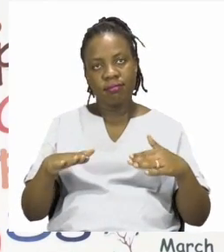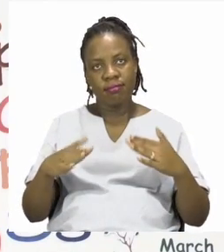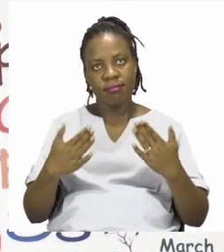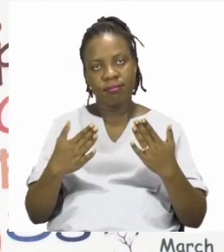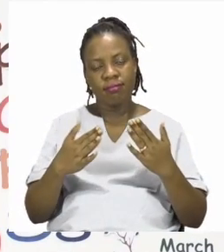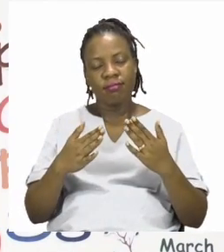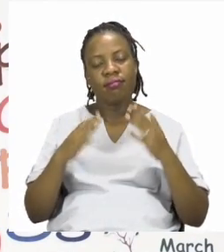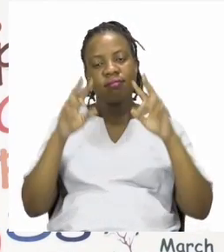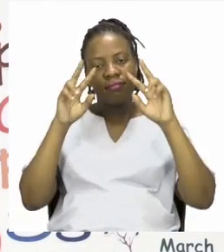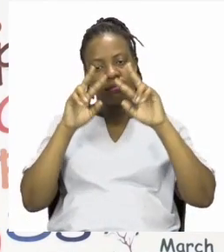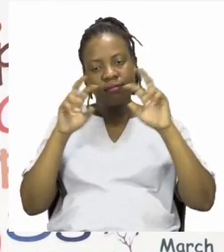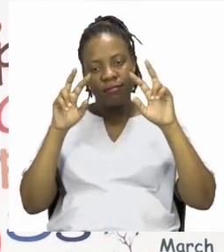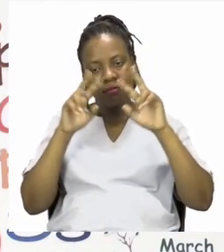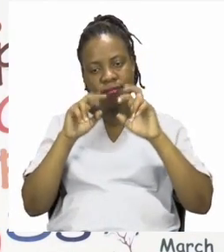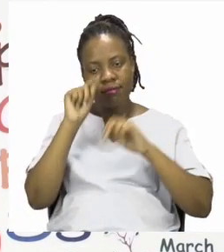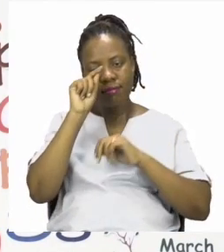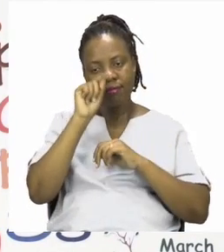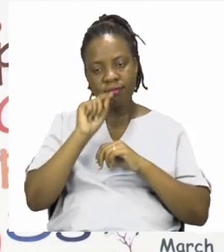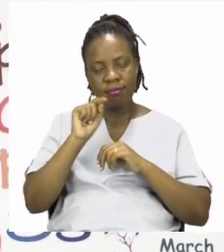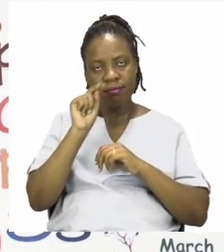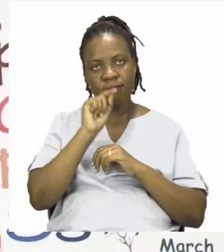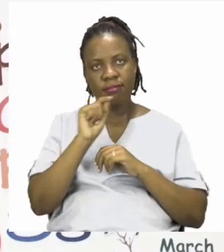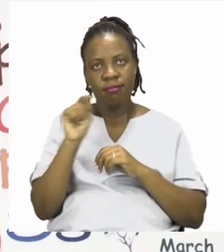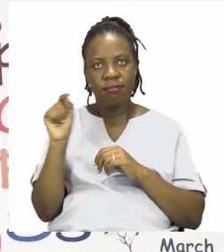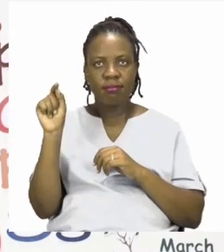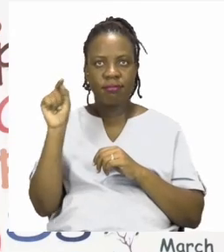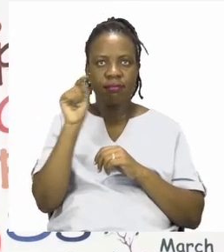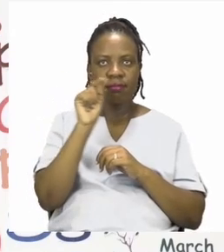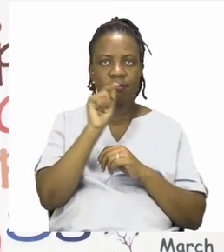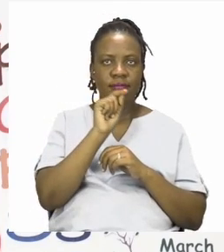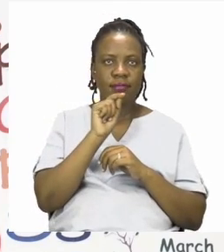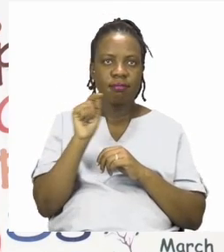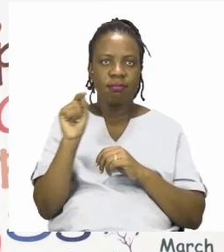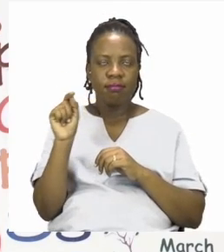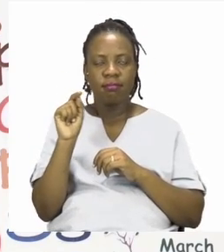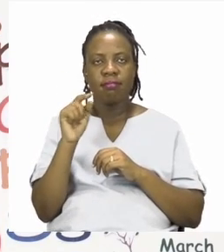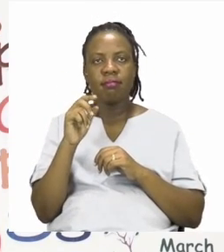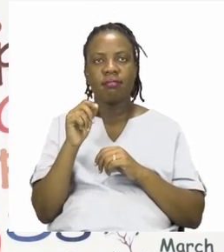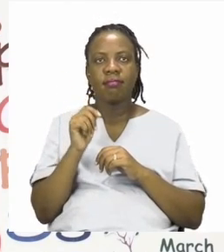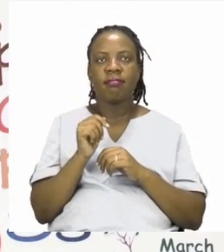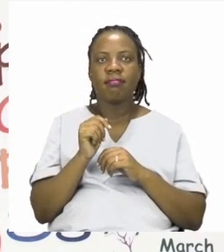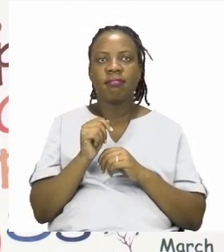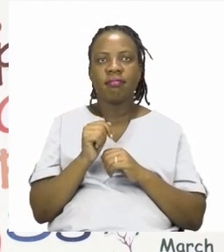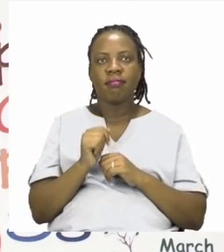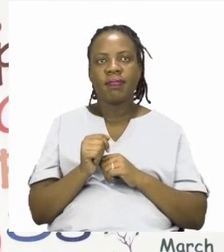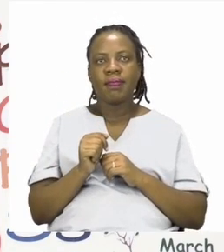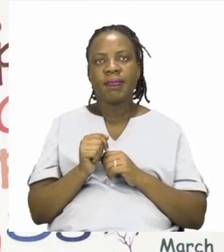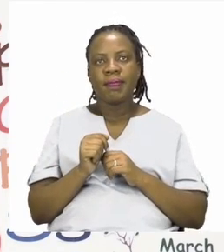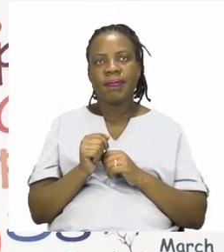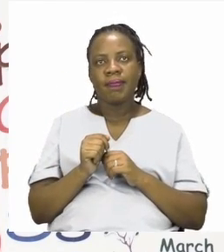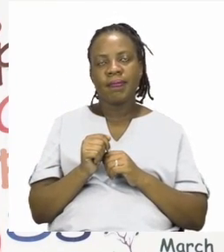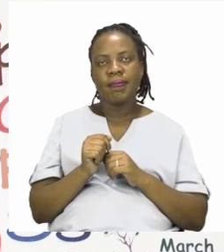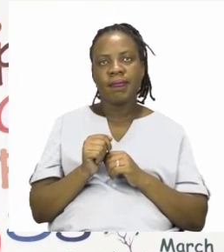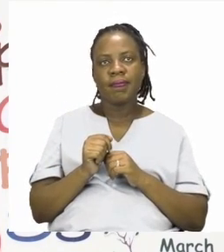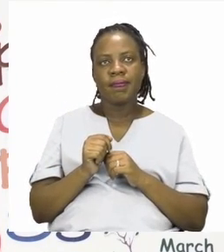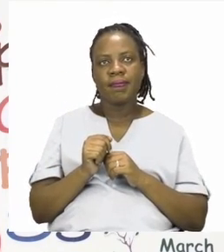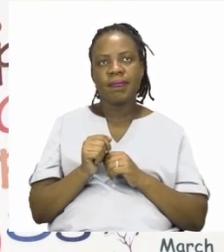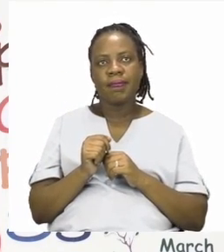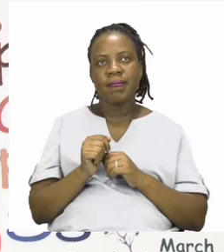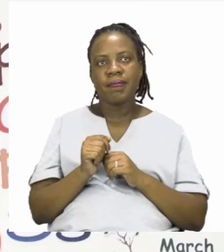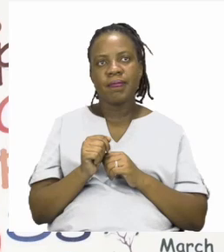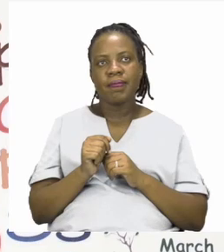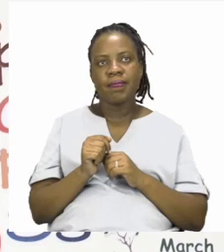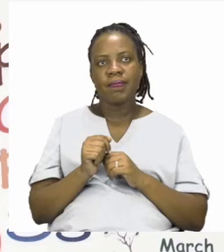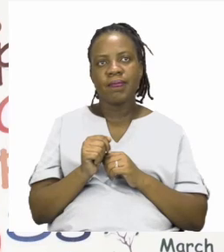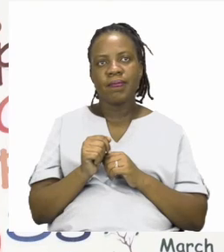the words together for you to also get an idea how you need to find all the vocabulary